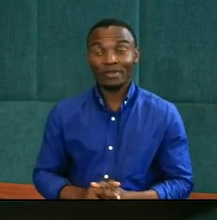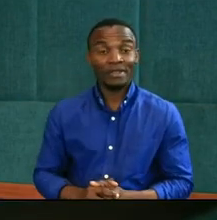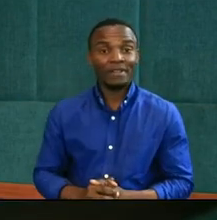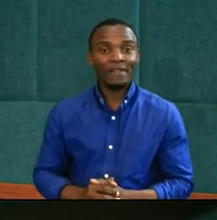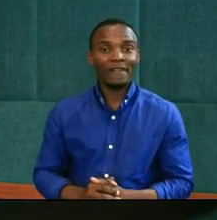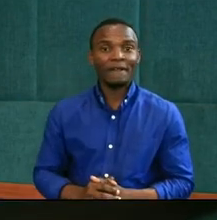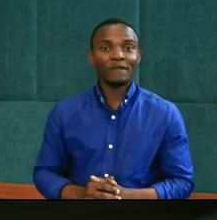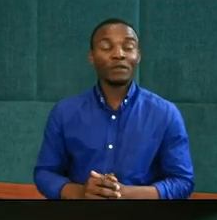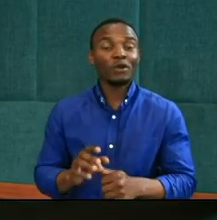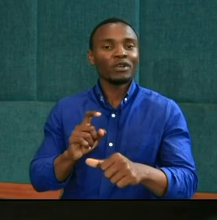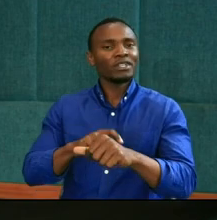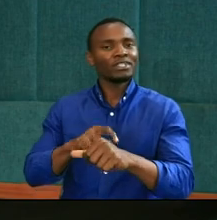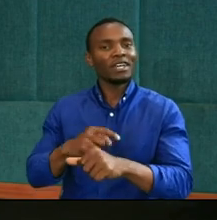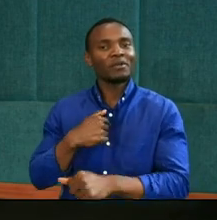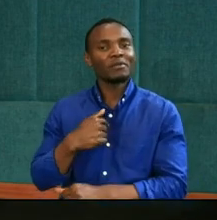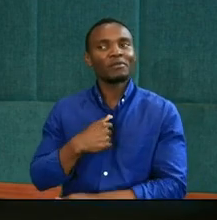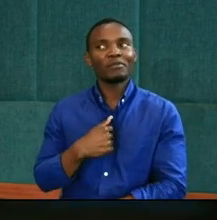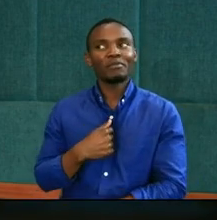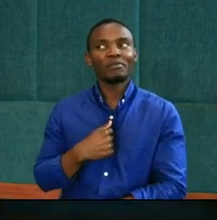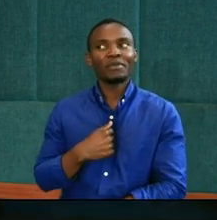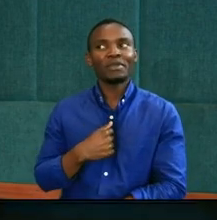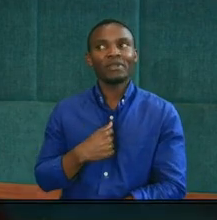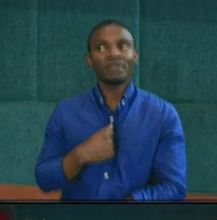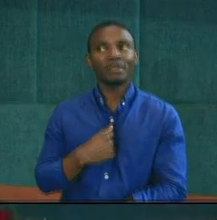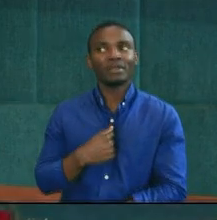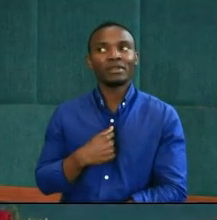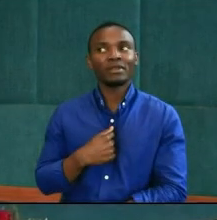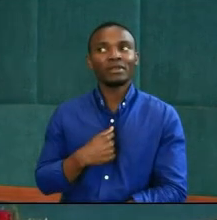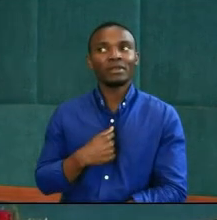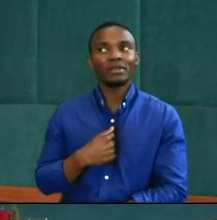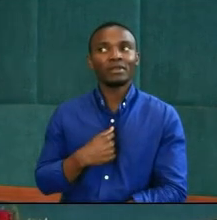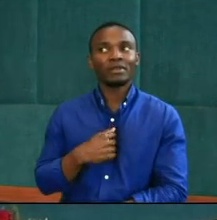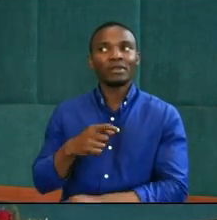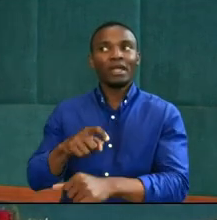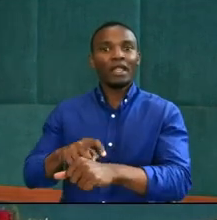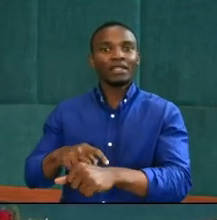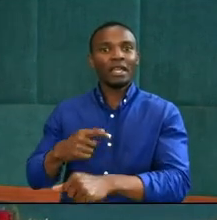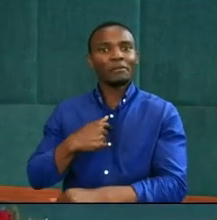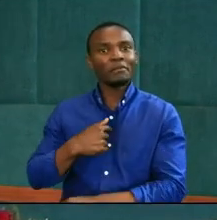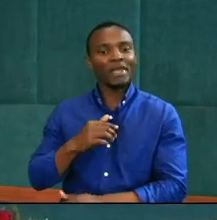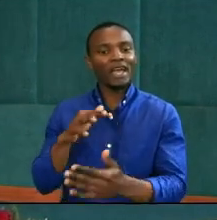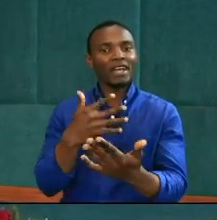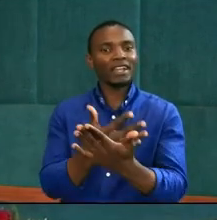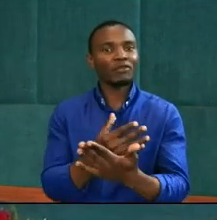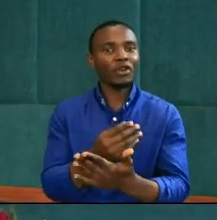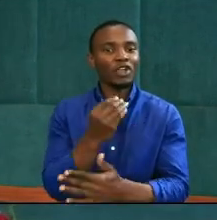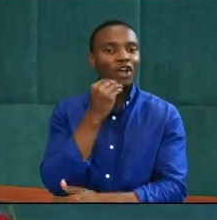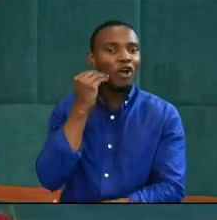by the time I went home, there was a fig tree plant at my door.